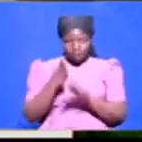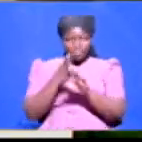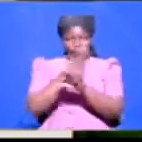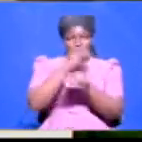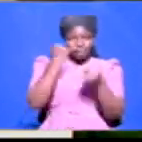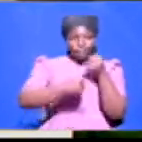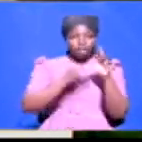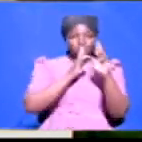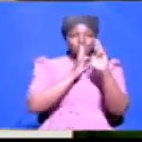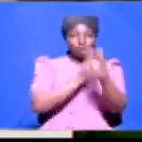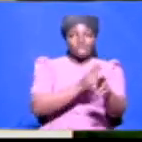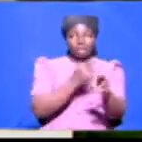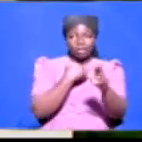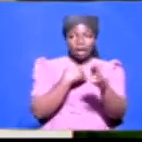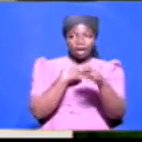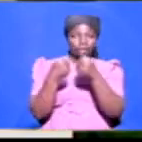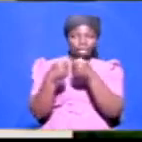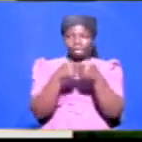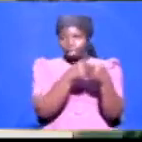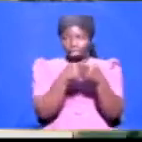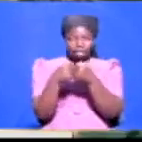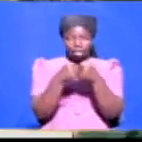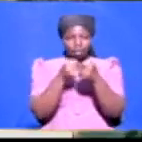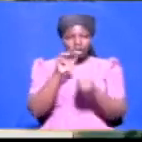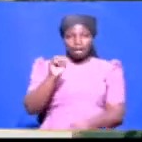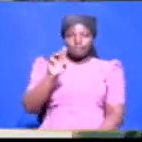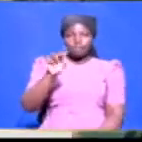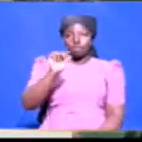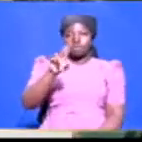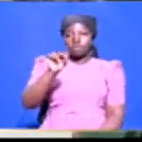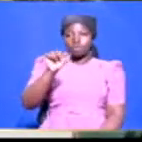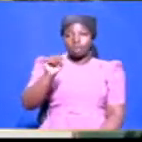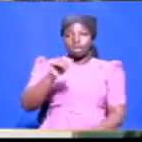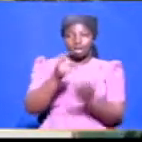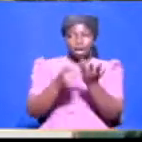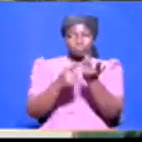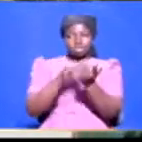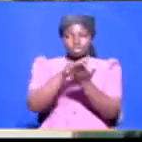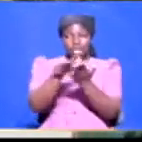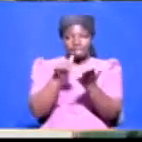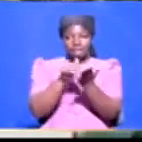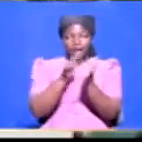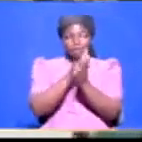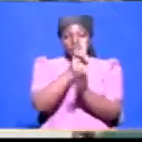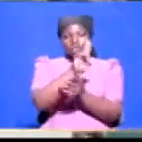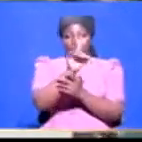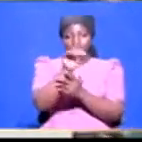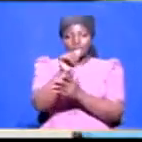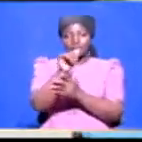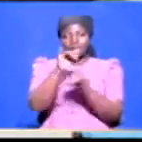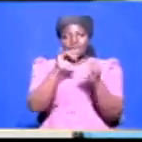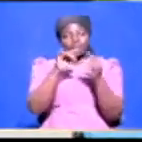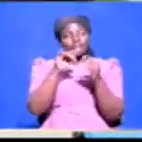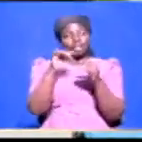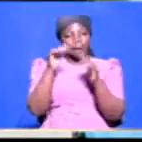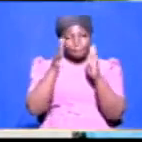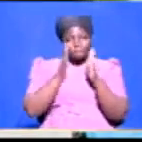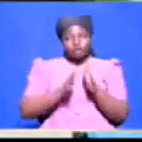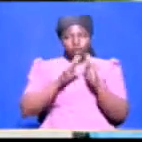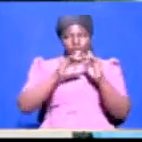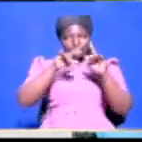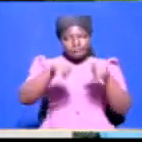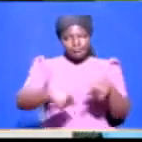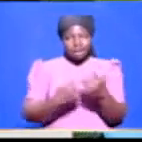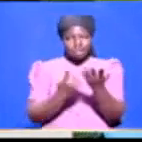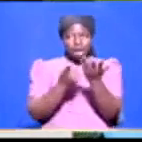was a standoff at the Muguga Wagatonye tallying center, with the UDA candidate demanding a retally of the votes. We have